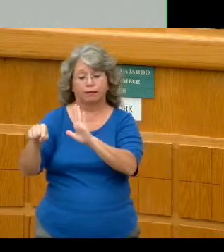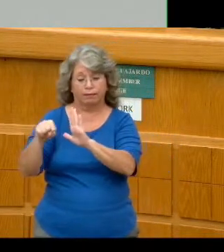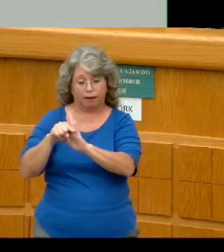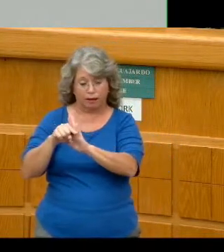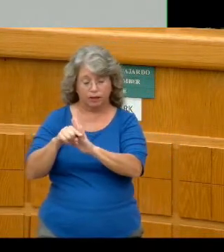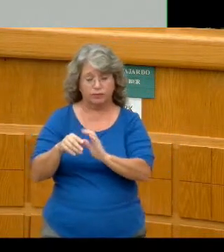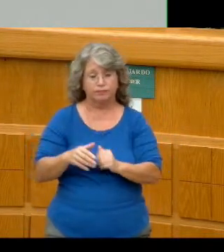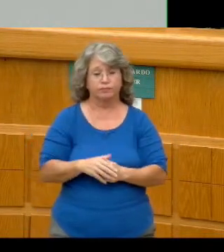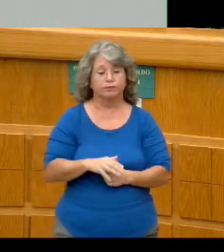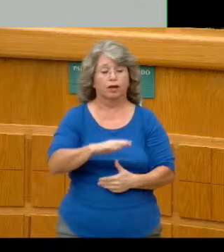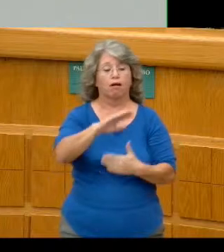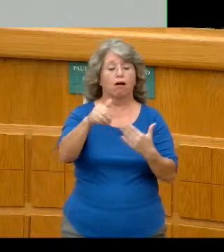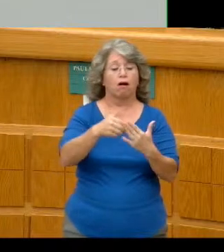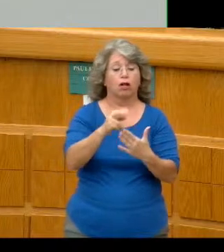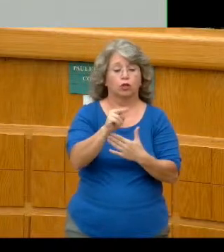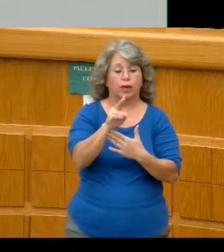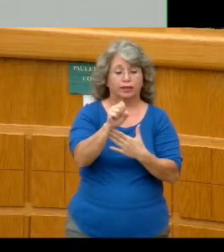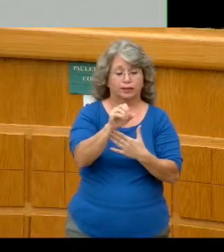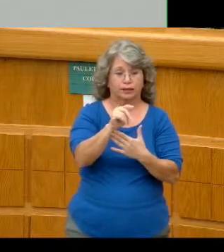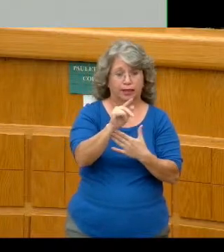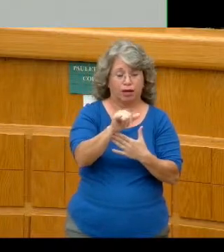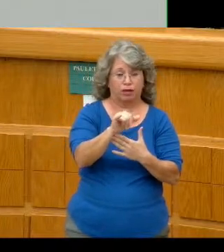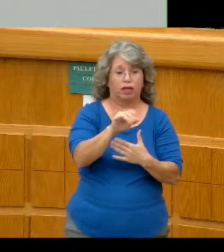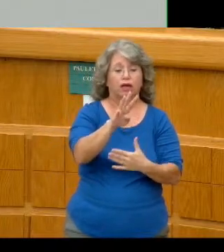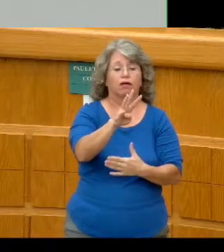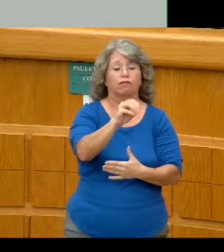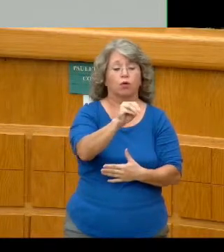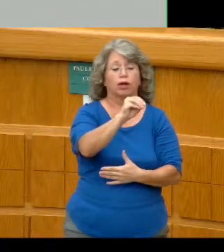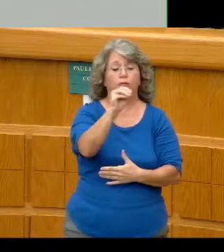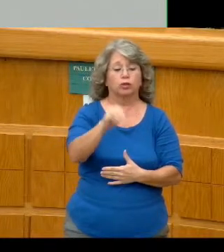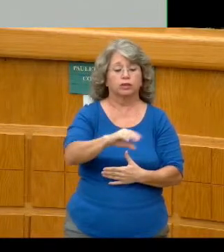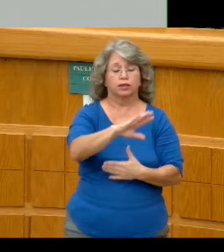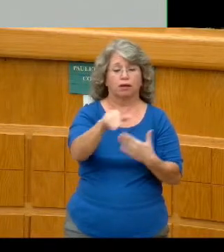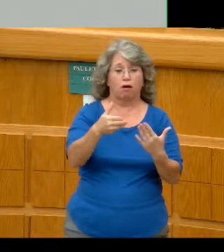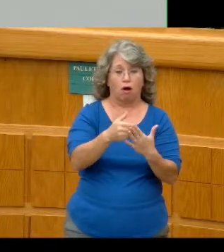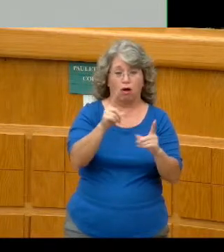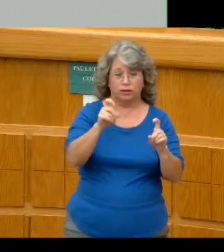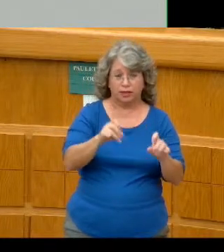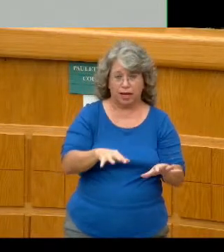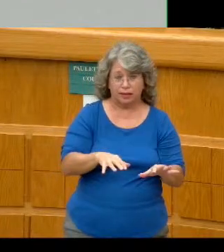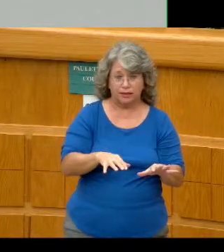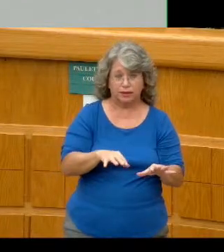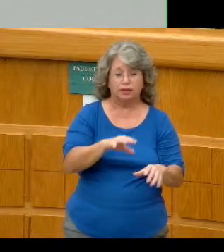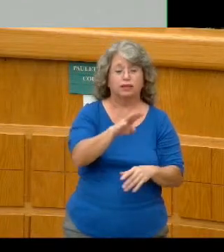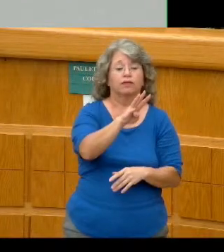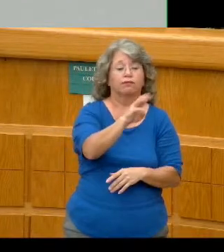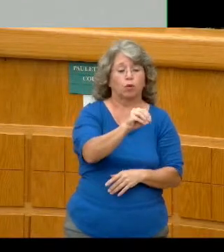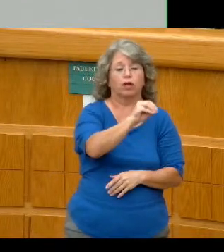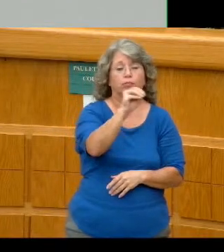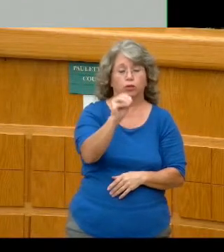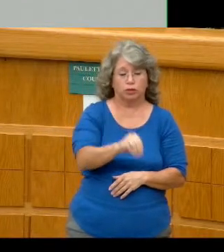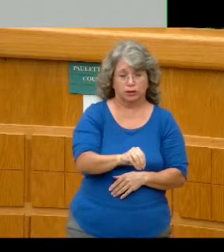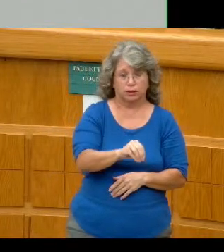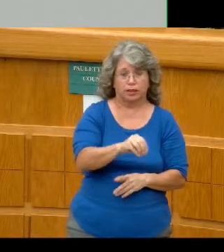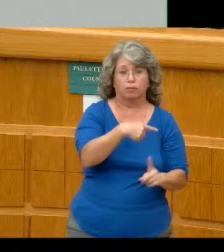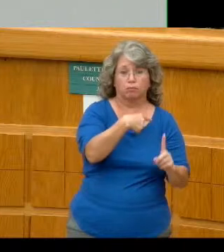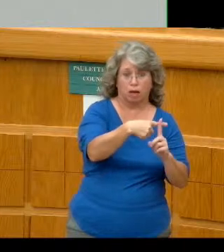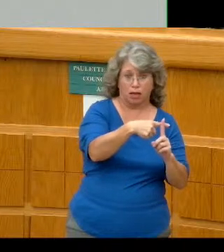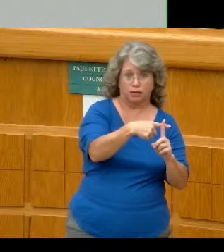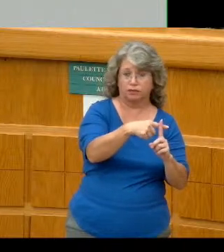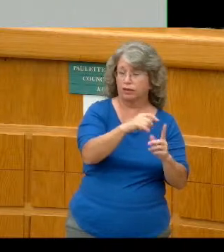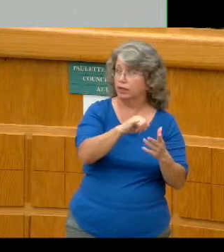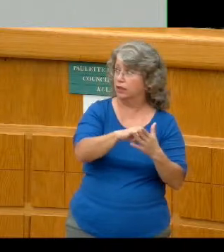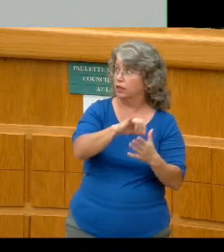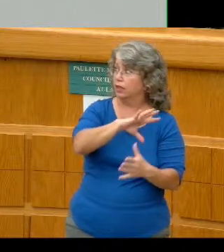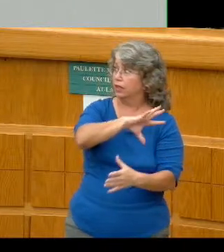Nueces County? 40% of all tests have been positive. Now this includes all of this over